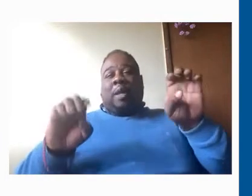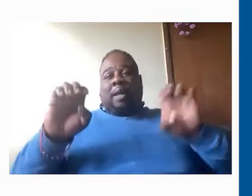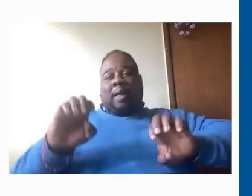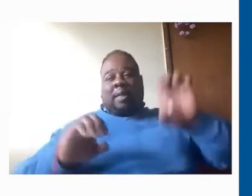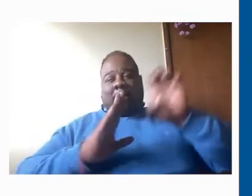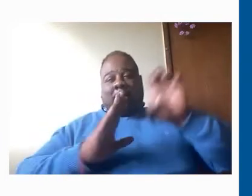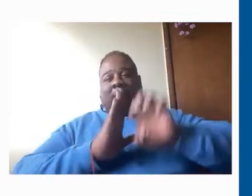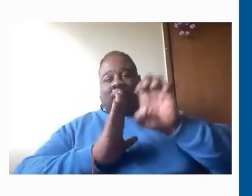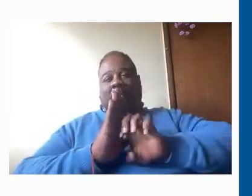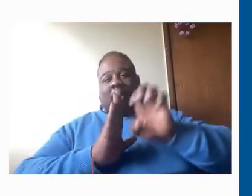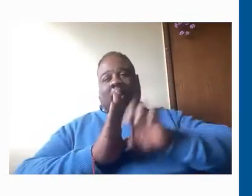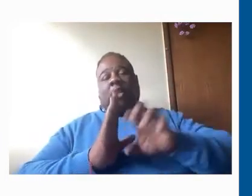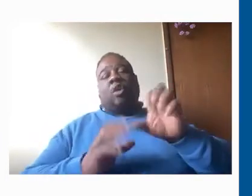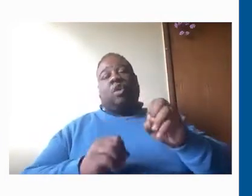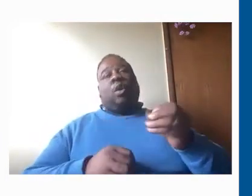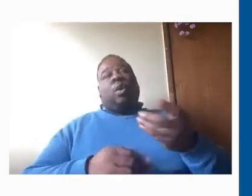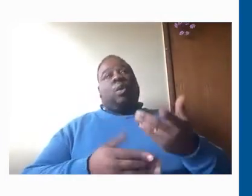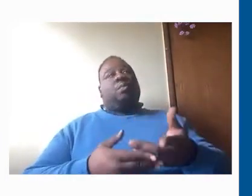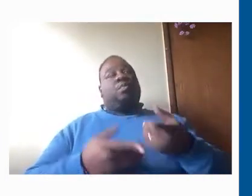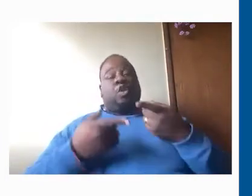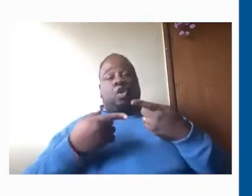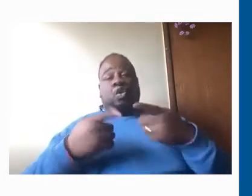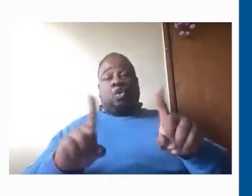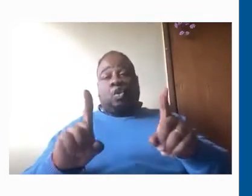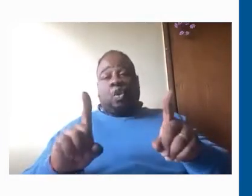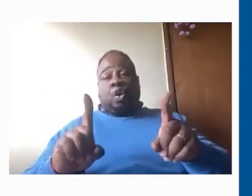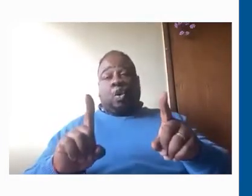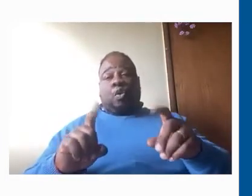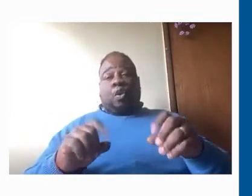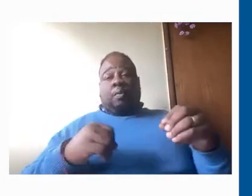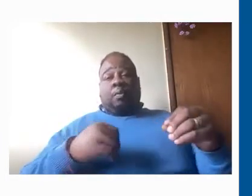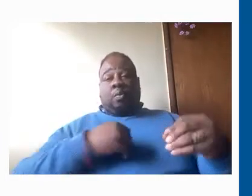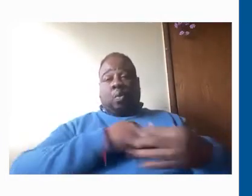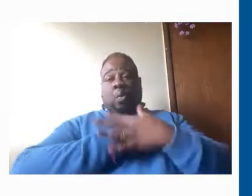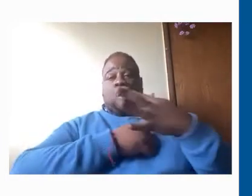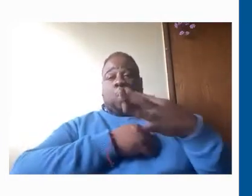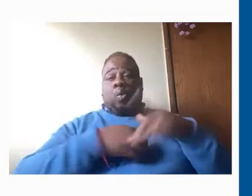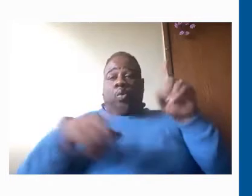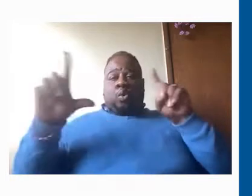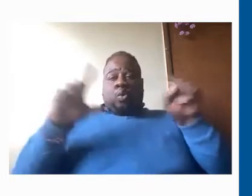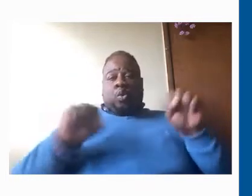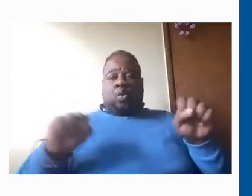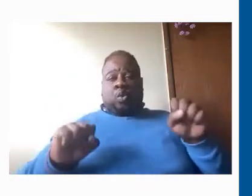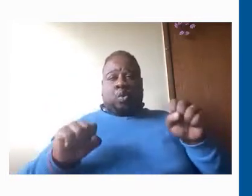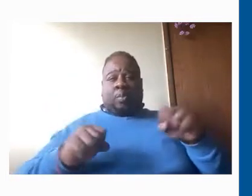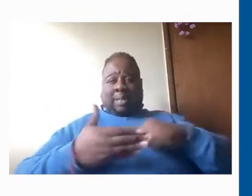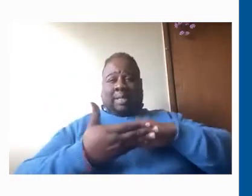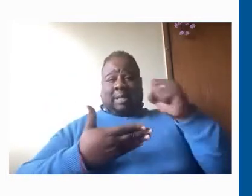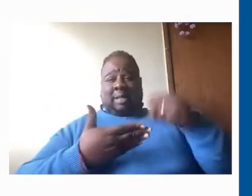Now, during coastal storm season, which I keep talking about, the coastal storm season is actually